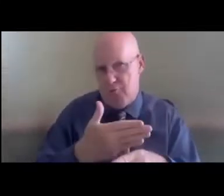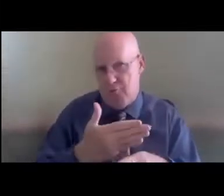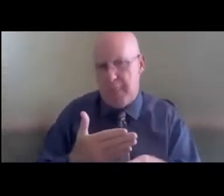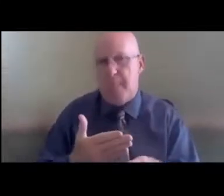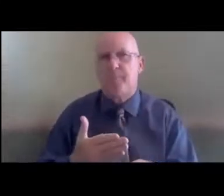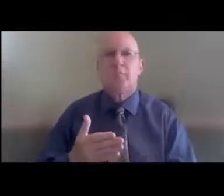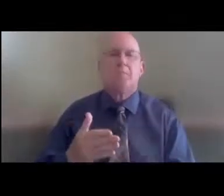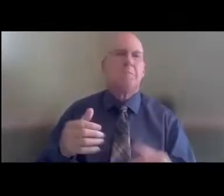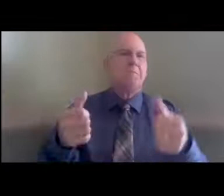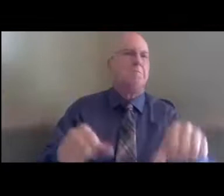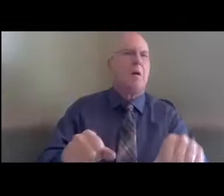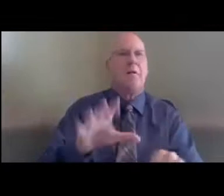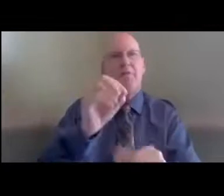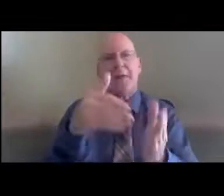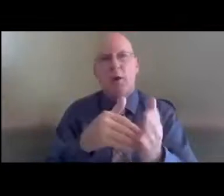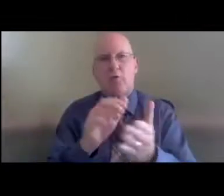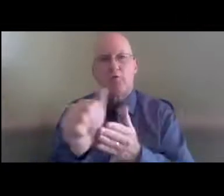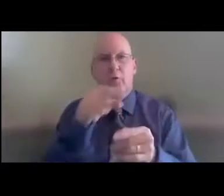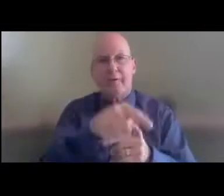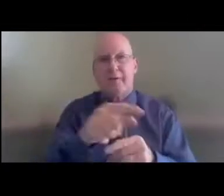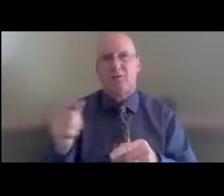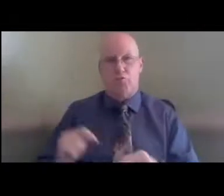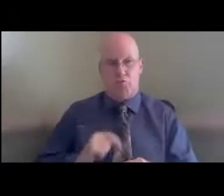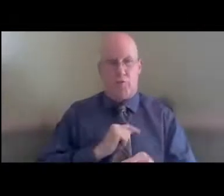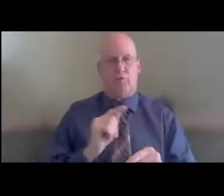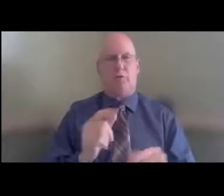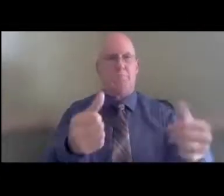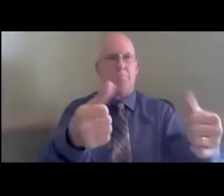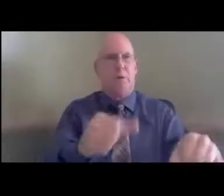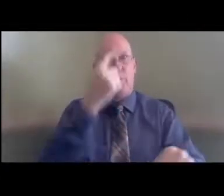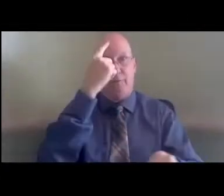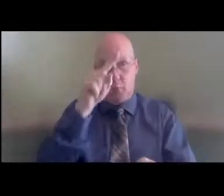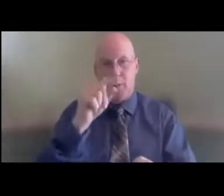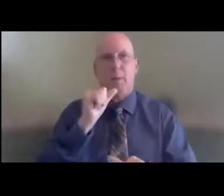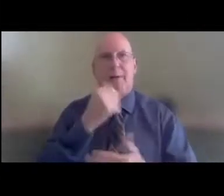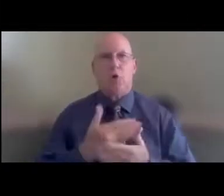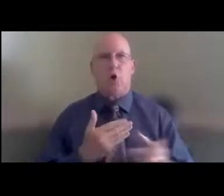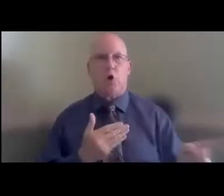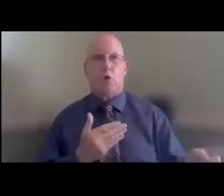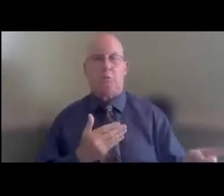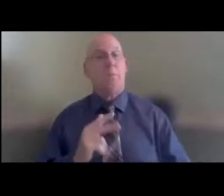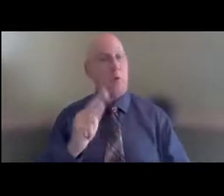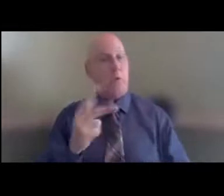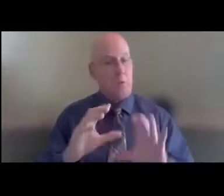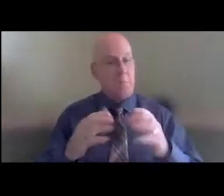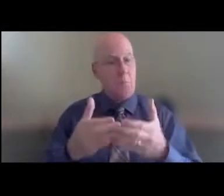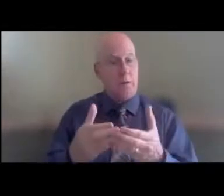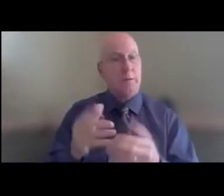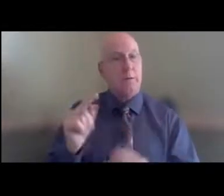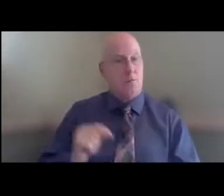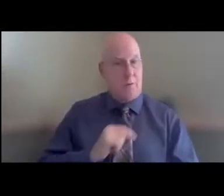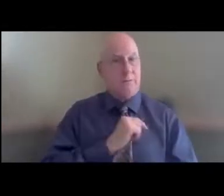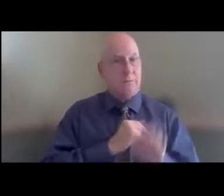put $50,000 over here into this trust for my daughter. It's still a third-party trust. It's